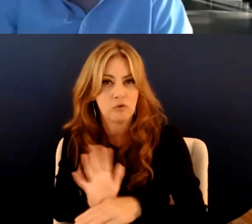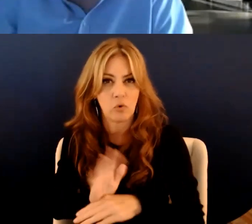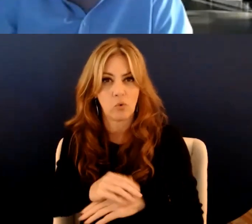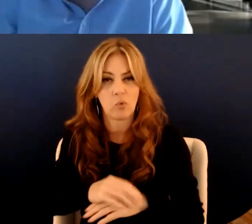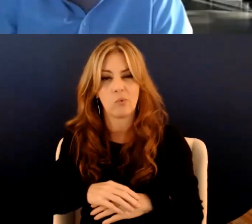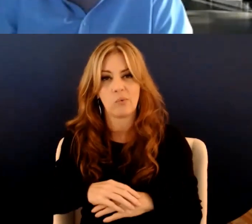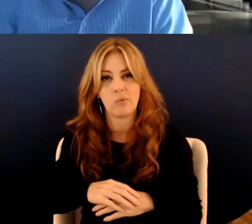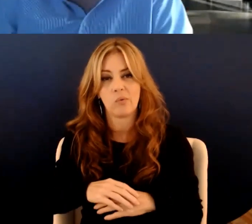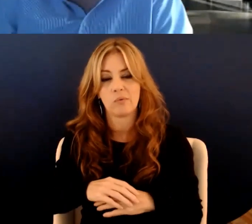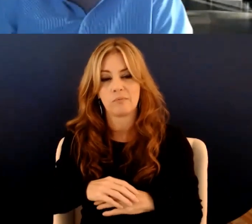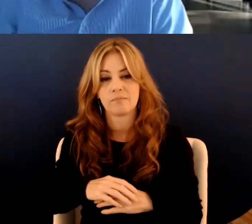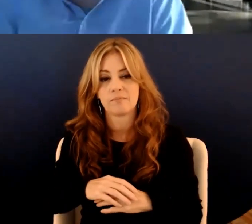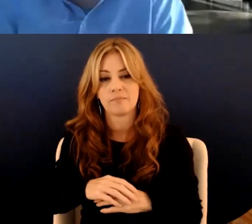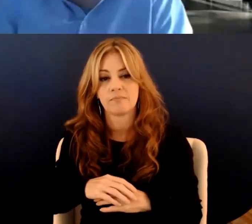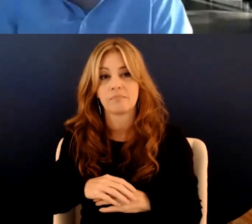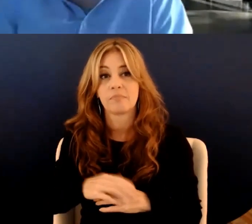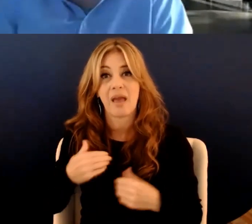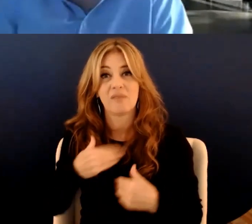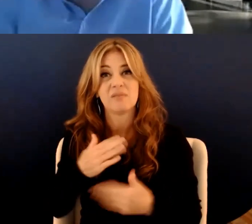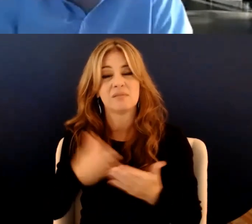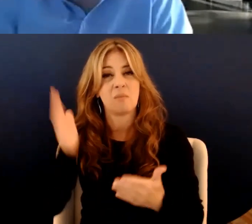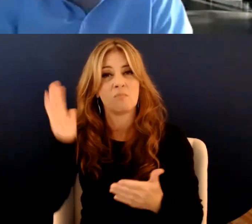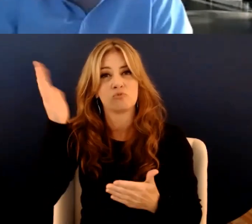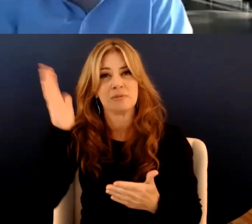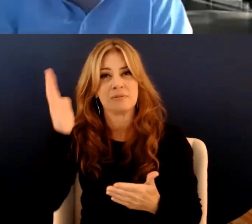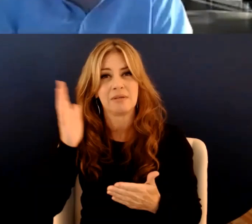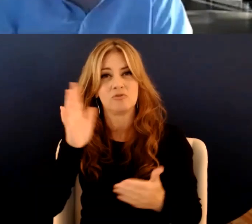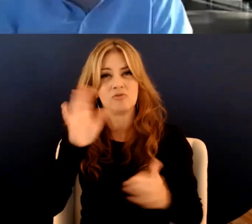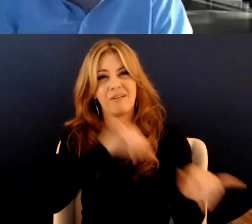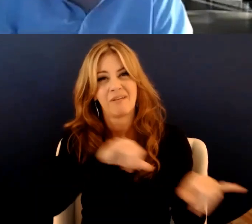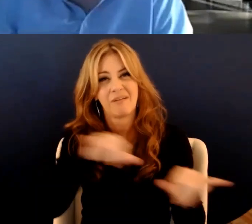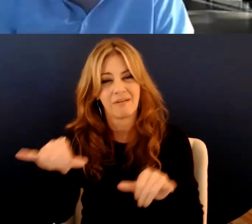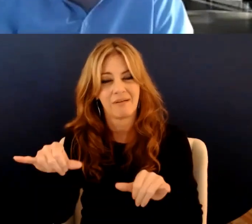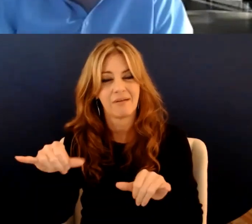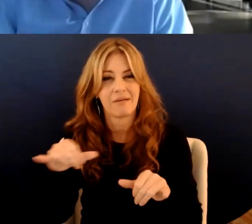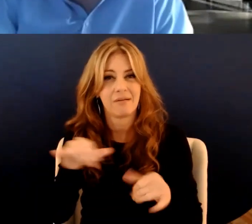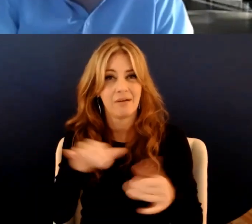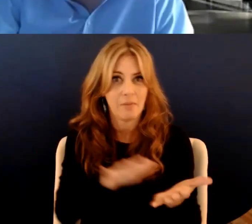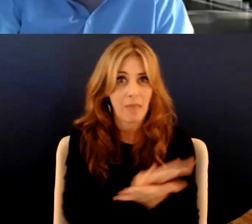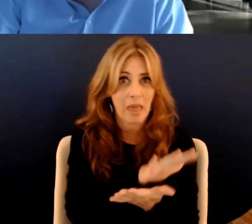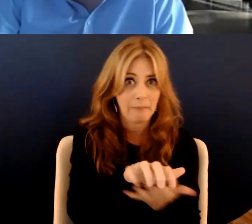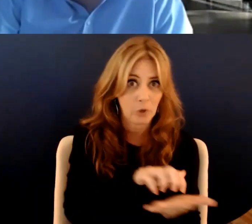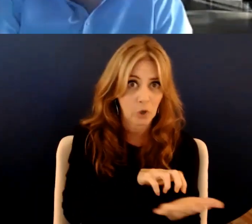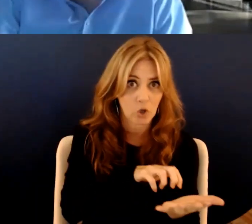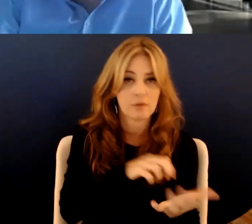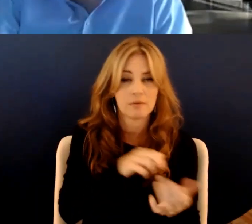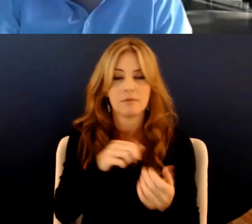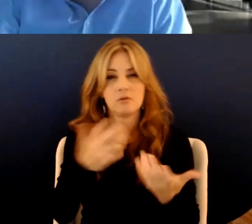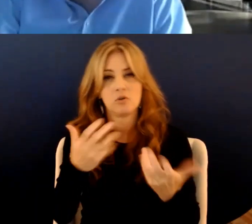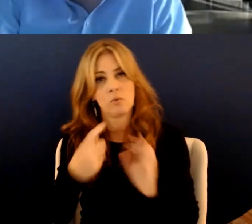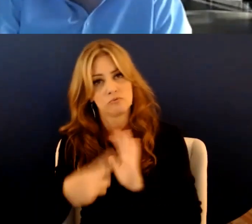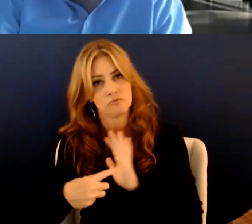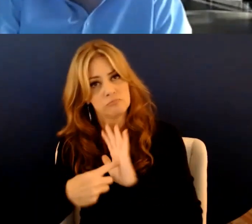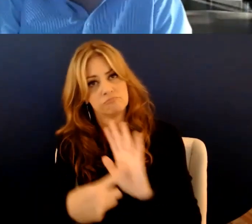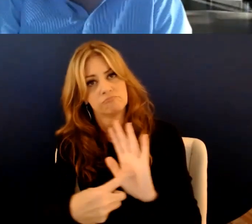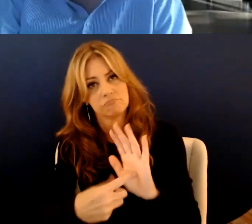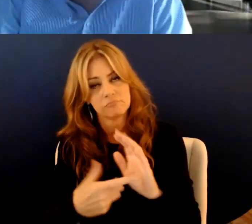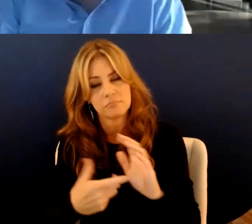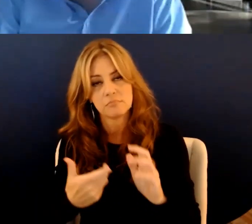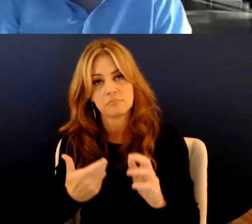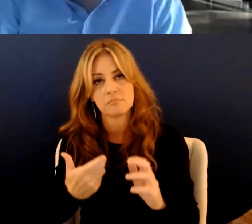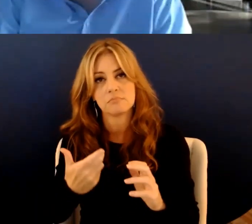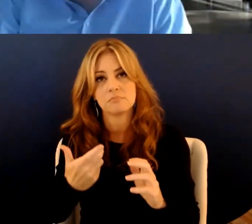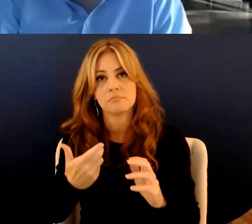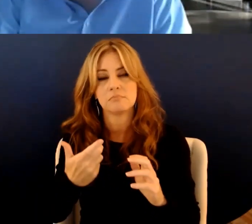know, presentations of papers bear some resemblance to the paper because you're trying to expose a